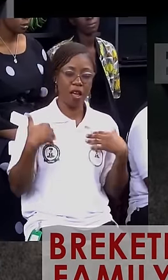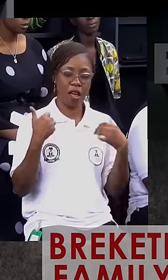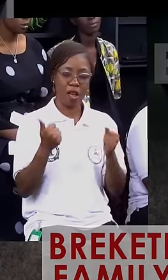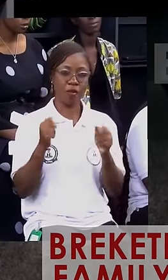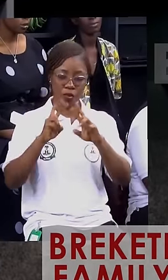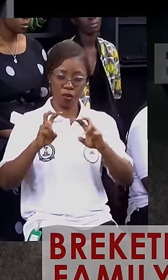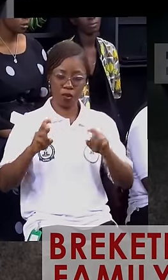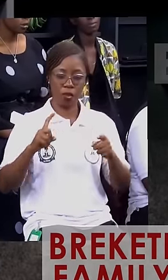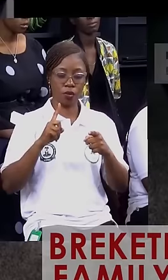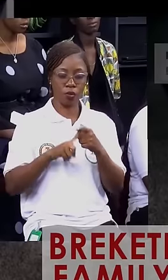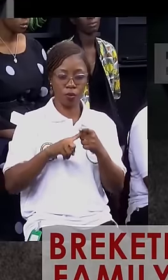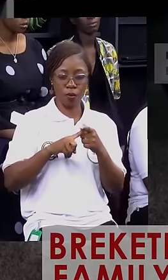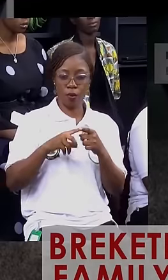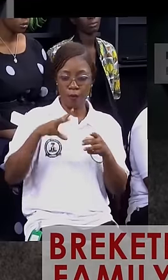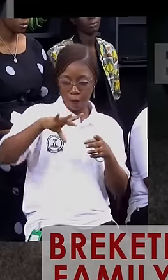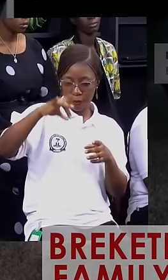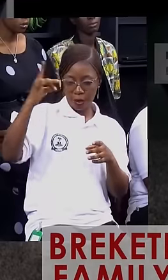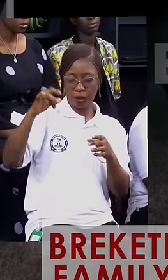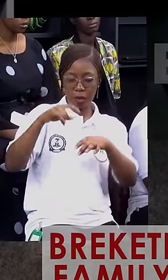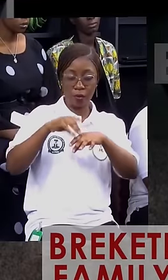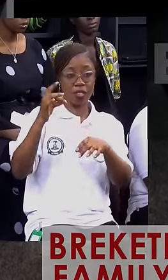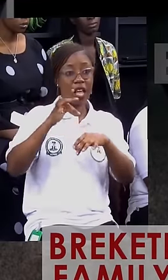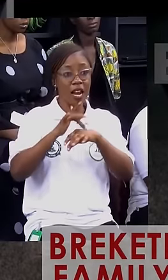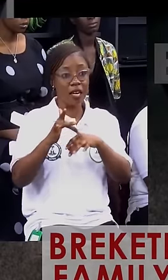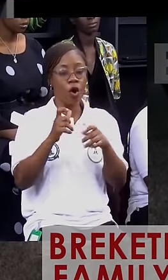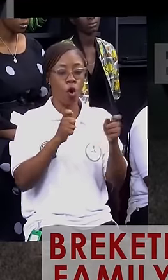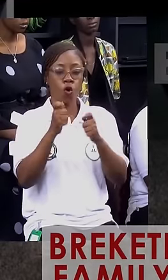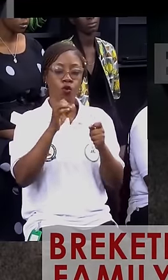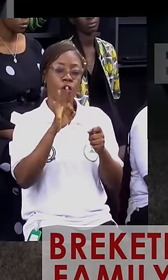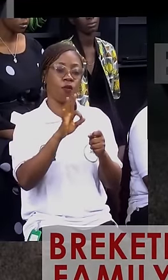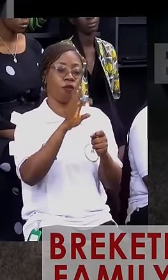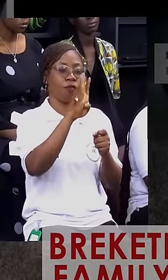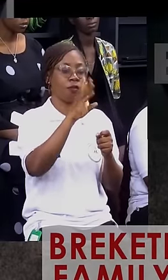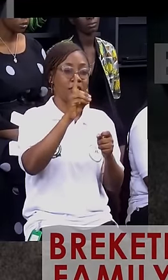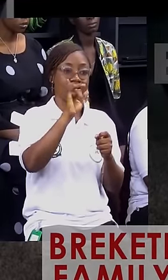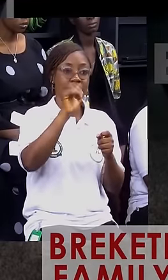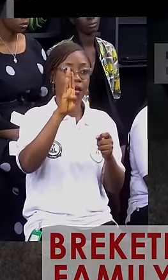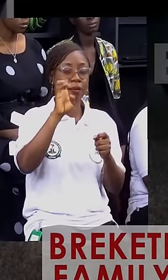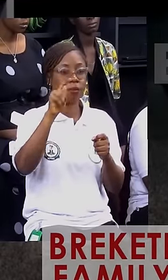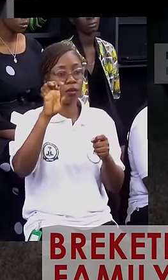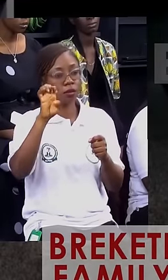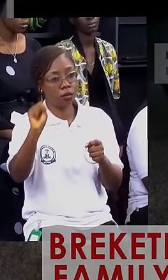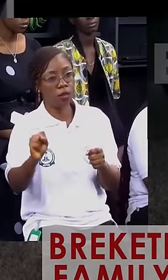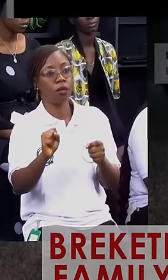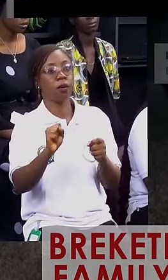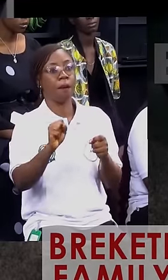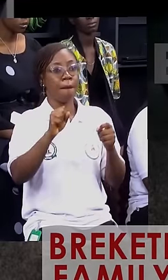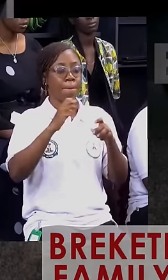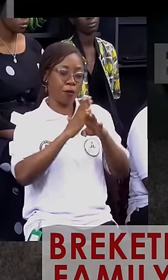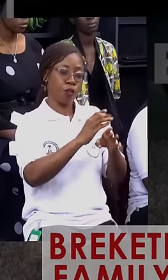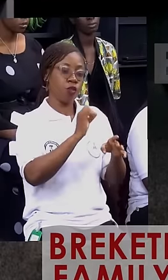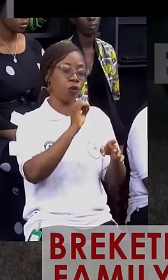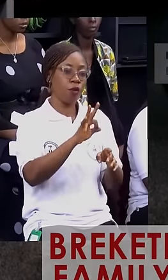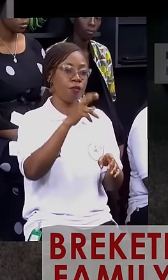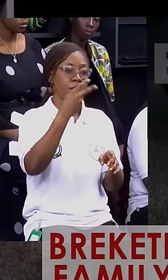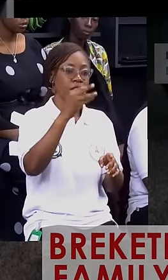kidney function early, control of diabetes and hypertension, prevention of HIV, and treatment of HIV if it